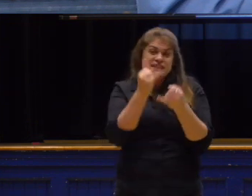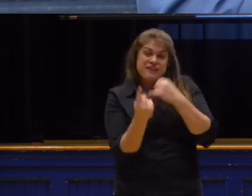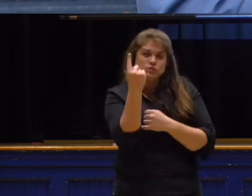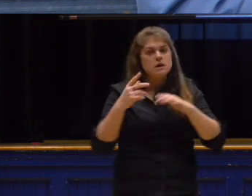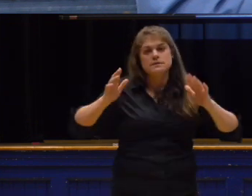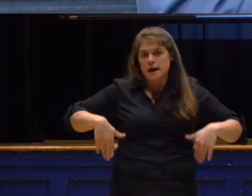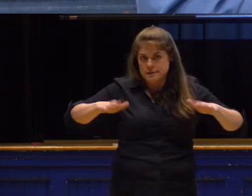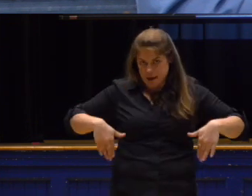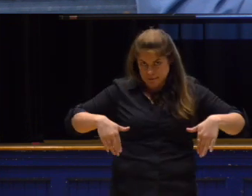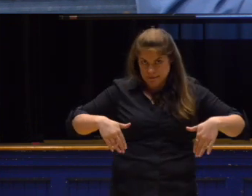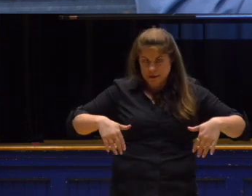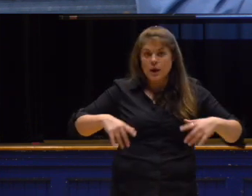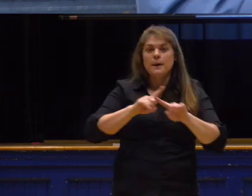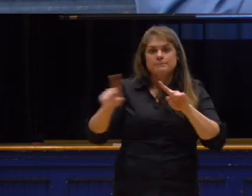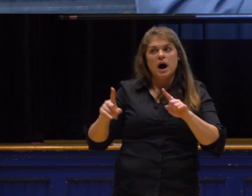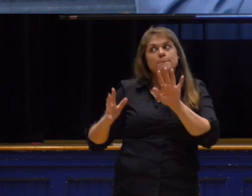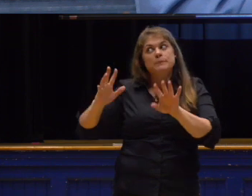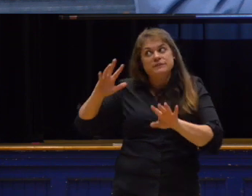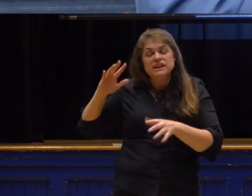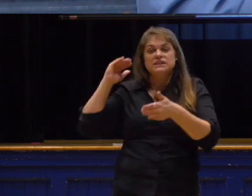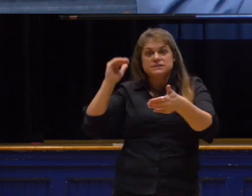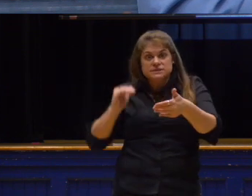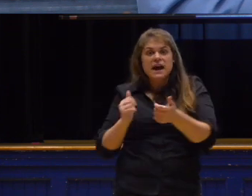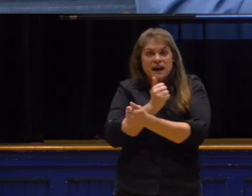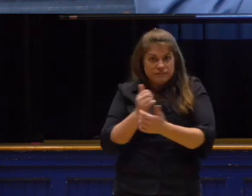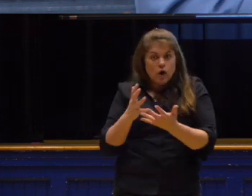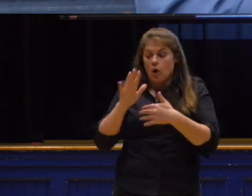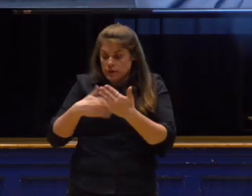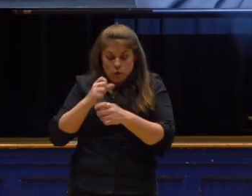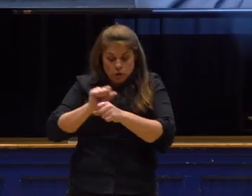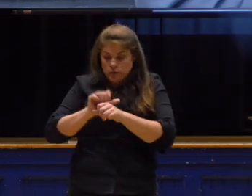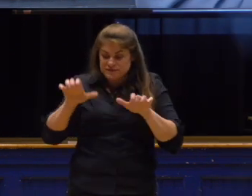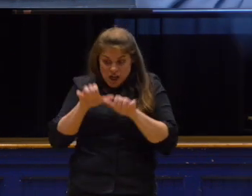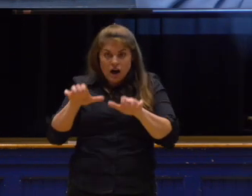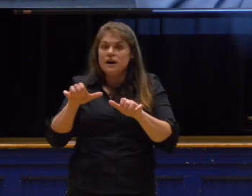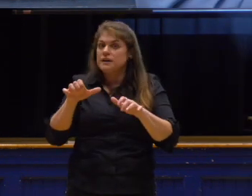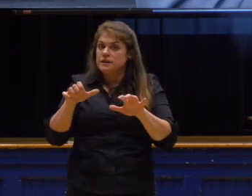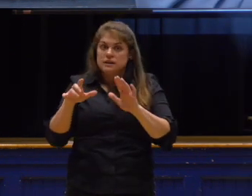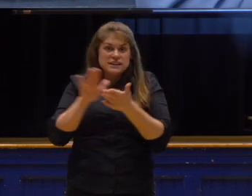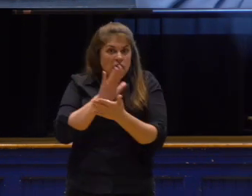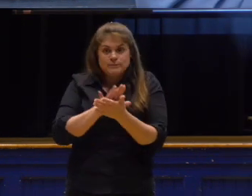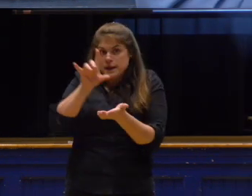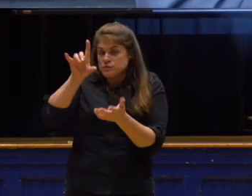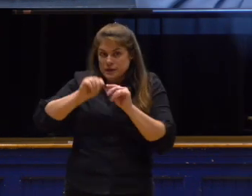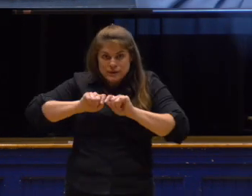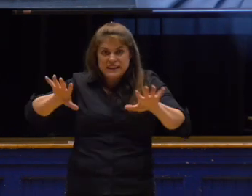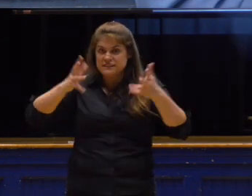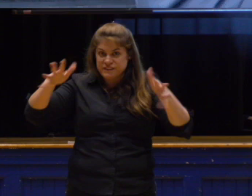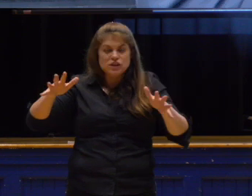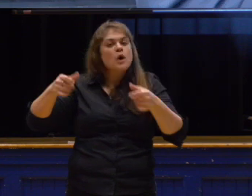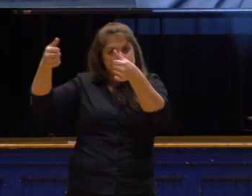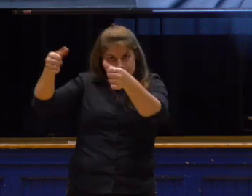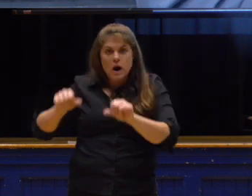The final one is not, but all of the previous work that has been done and any documents that have been published are